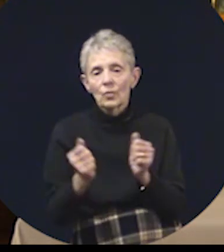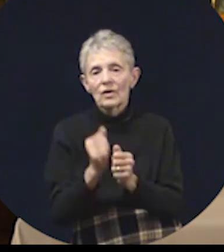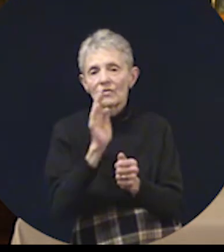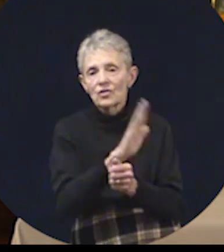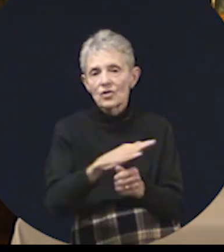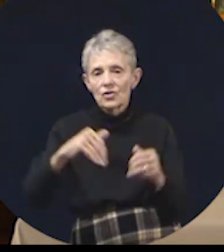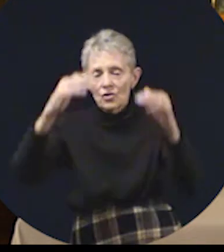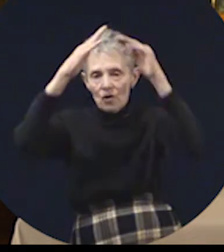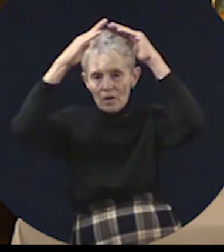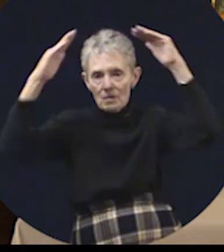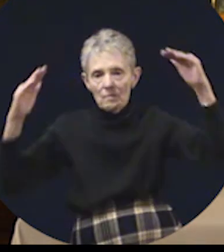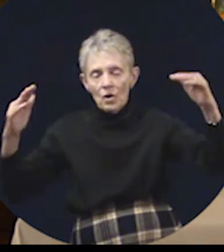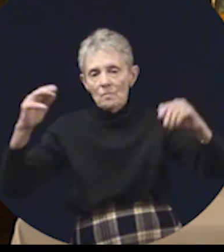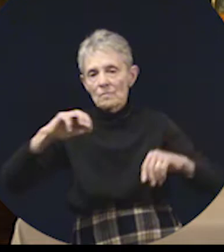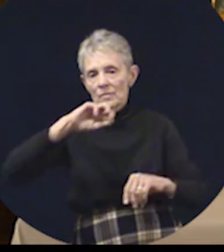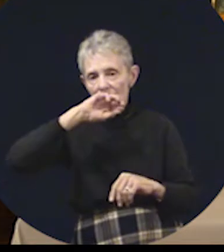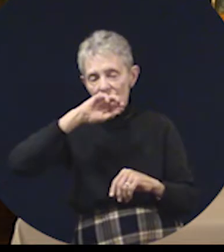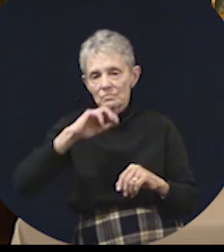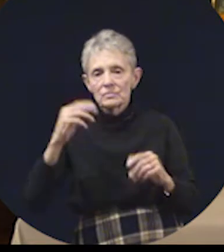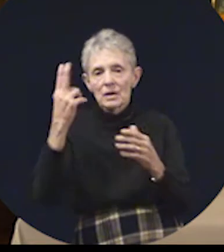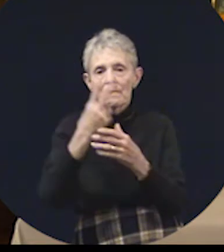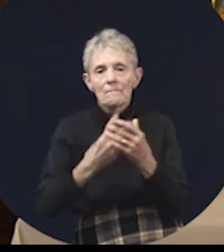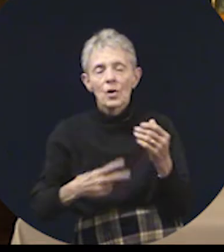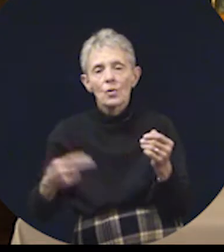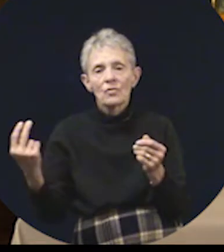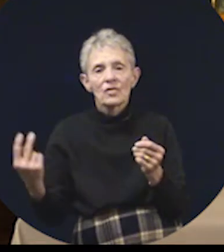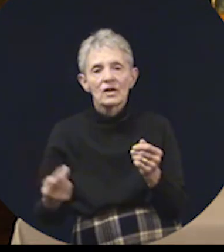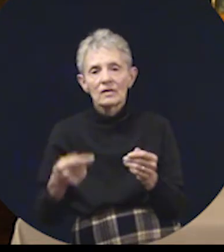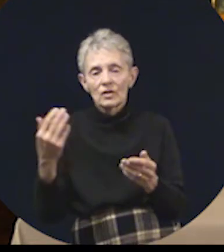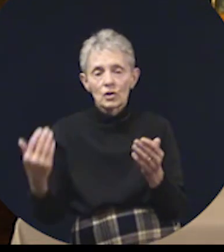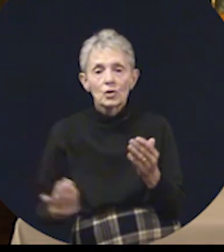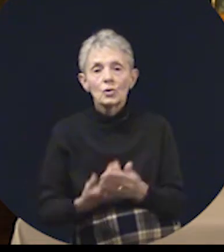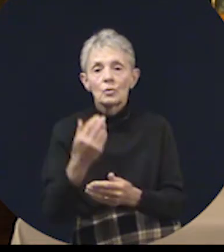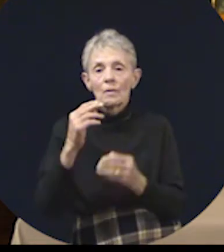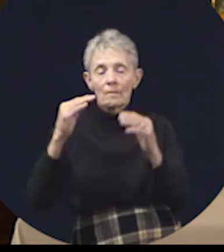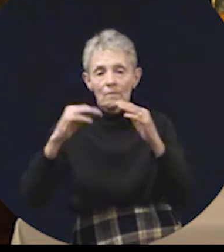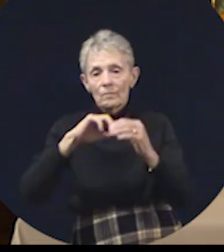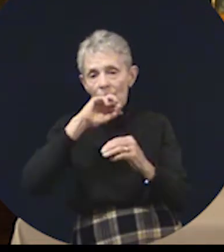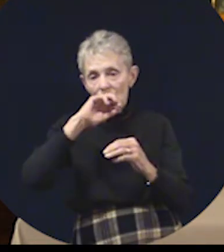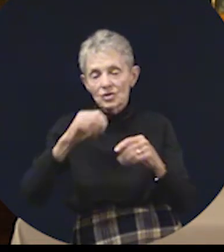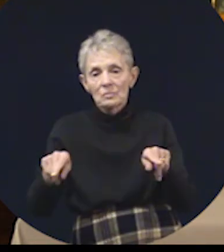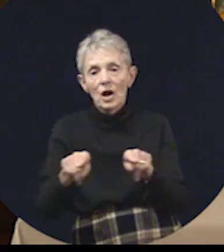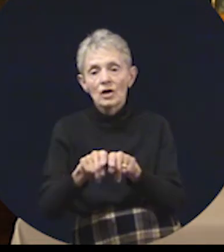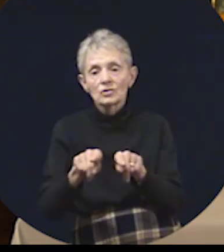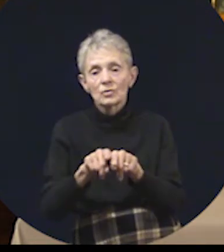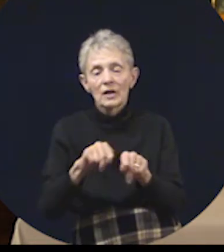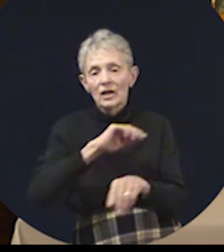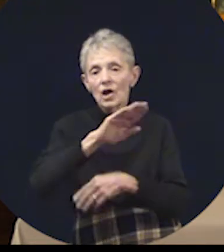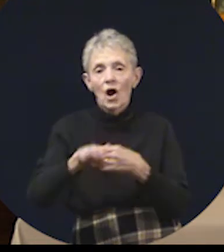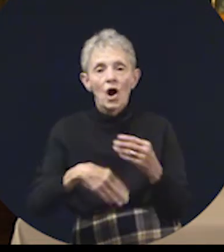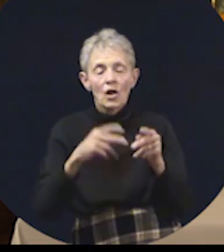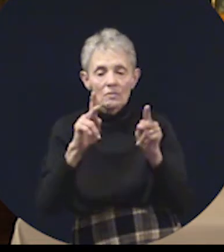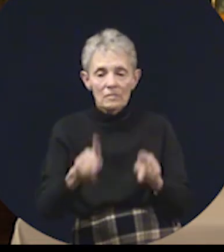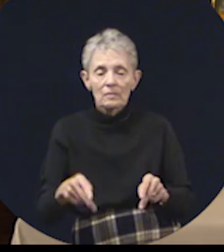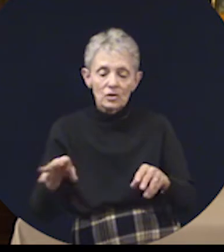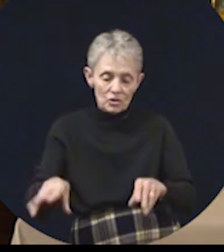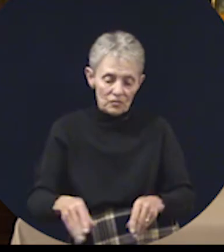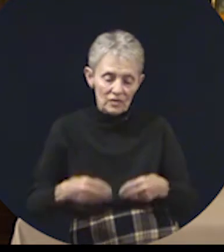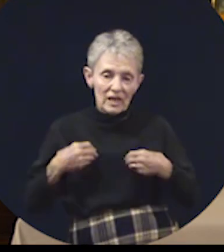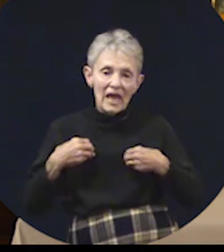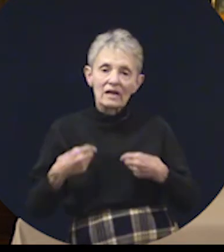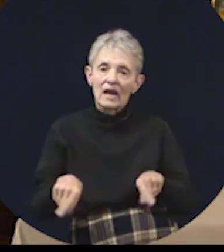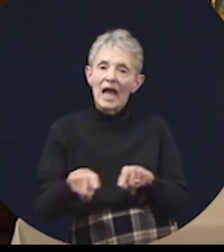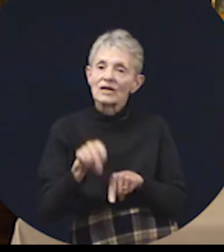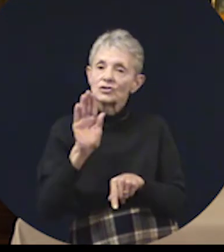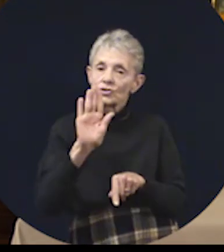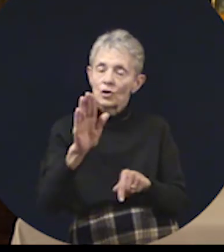our Bishop-elect, the Order of Bishops and all of the clergy, and the entire people you have gained as your own.